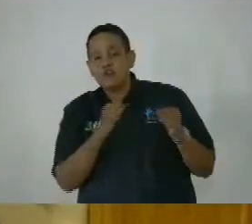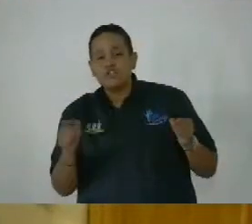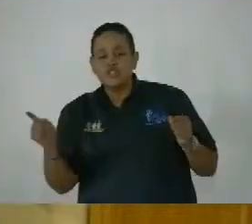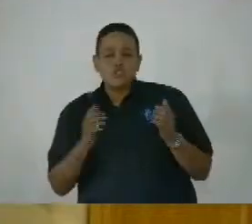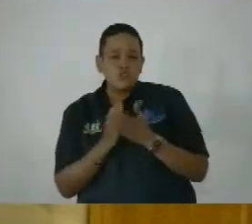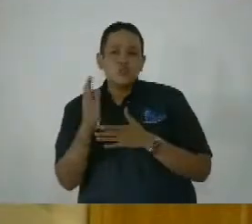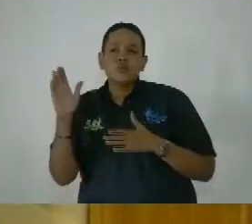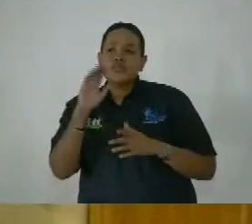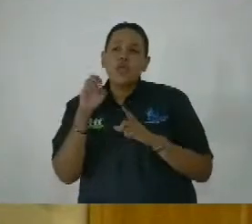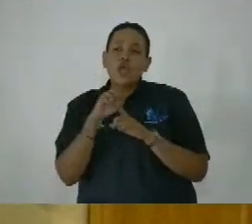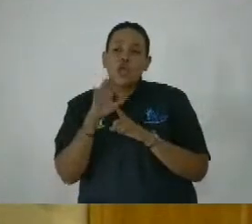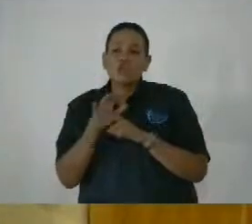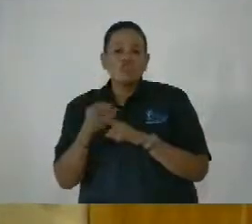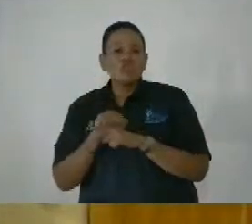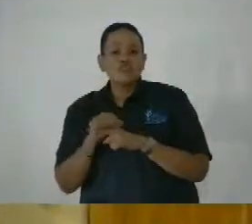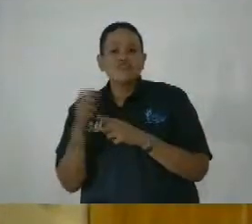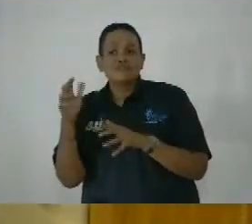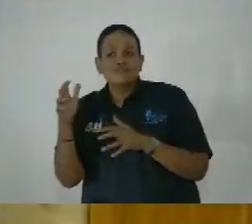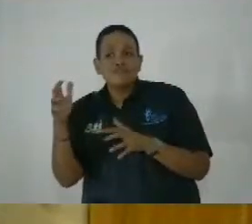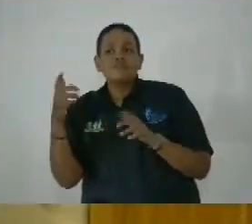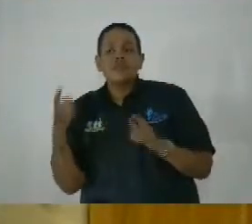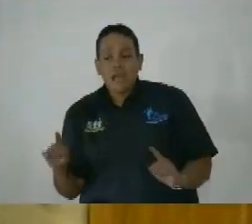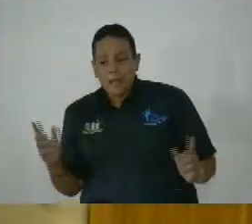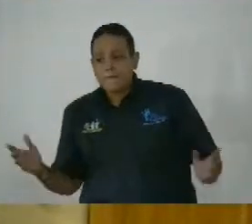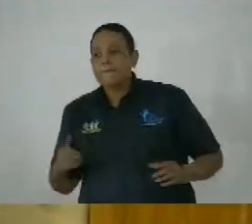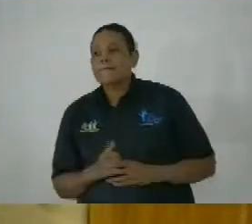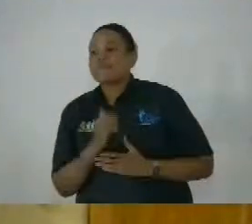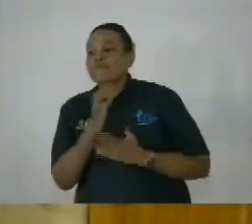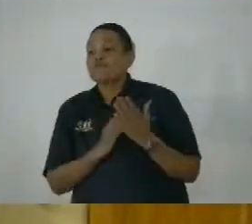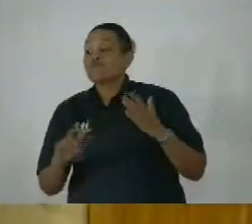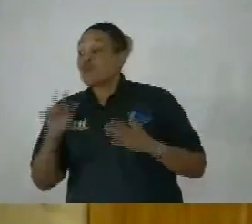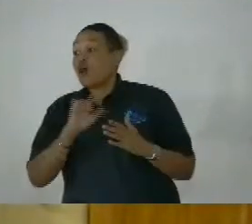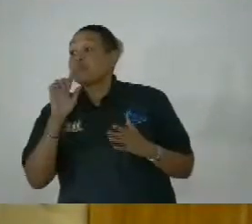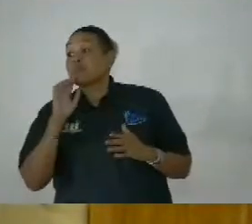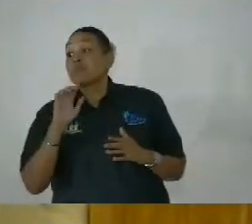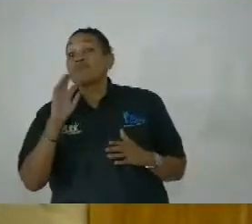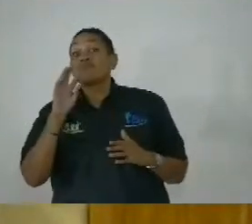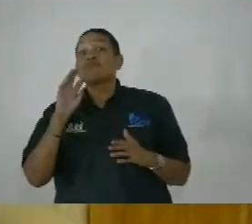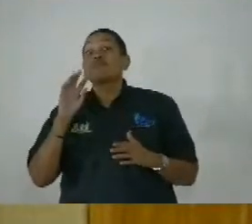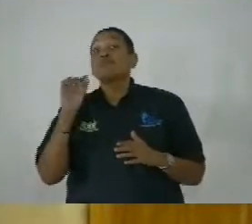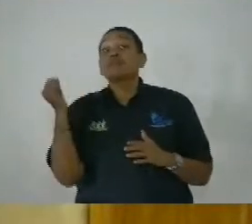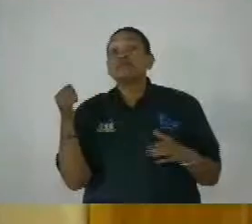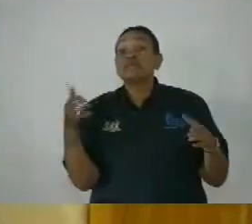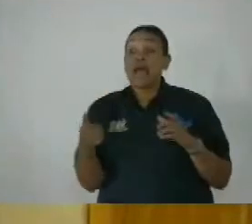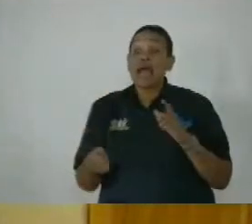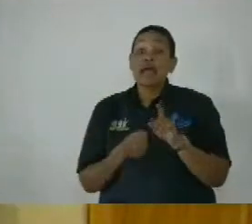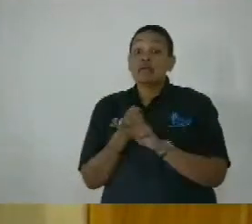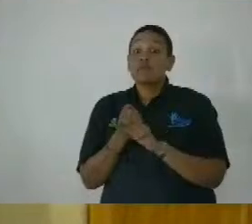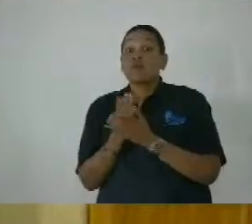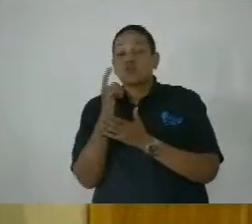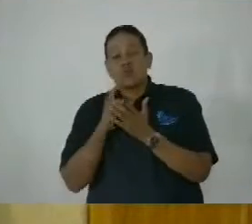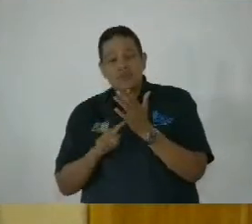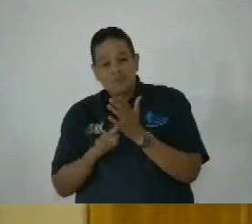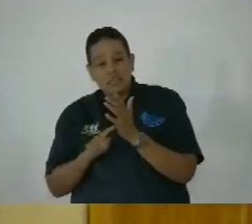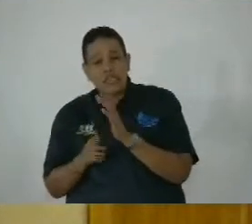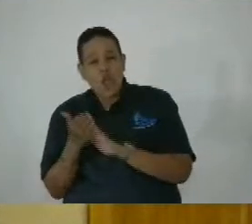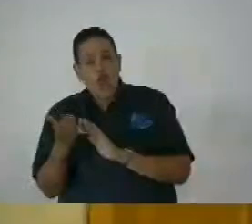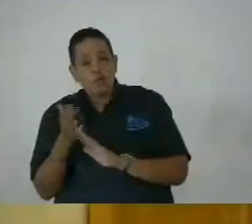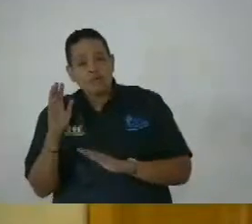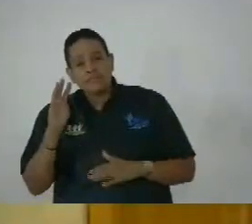their orientation and training. Some 63 gangs have been impacted through investigation operation efforts.